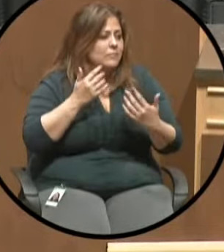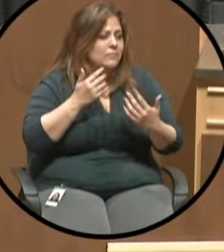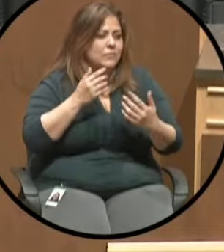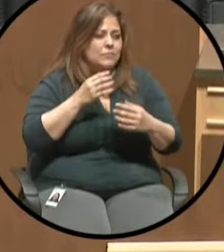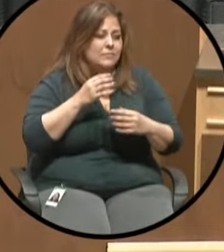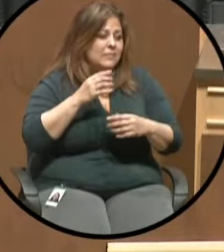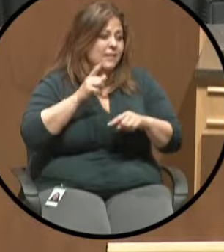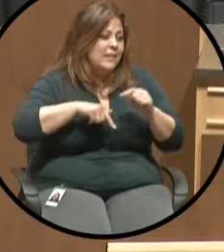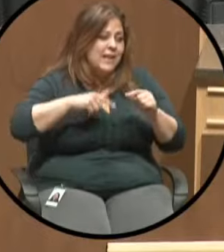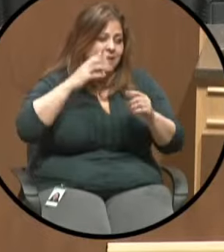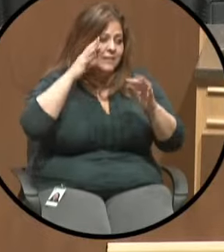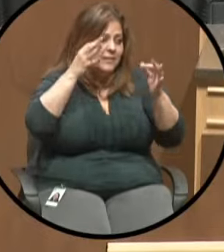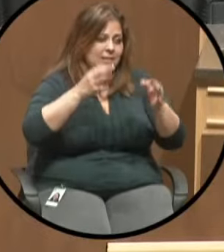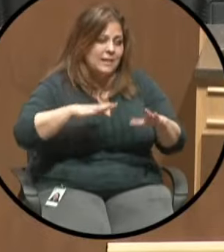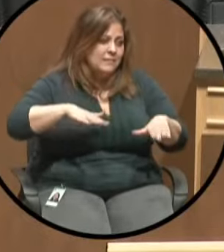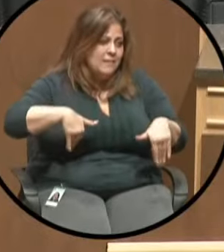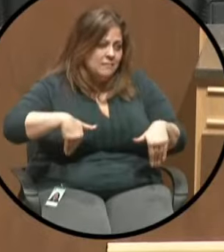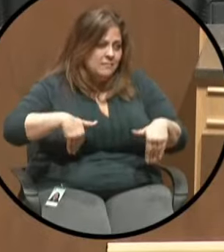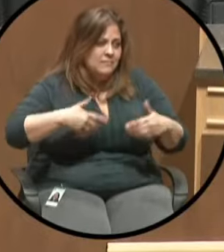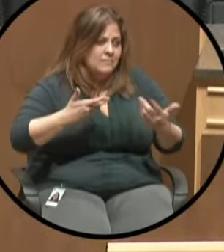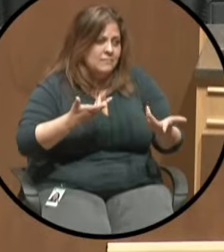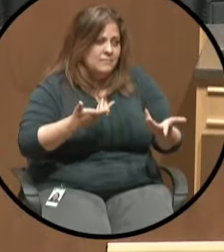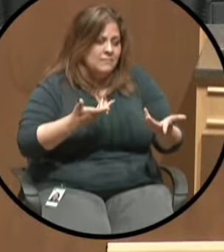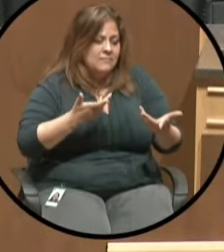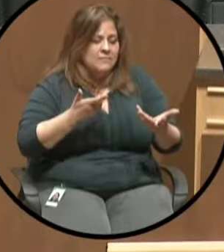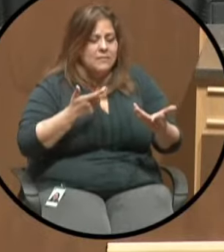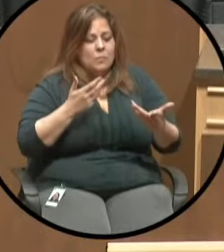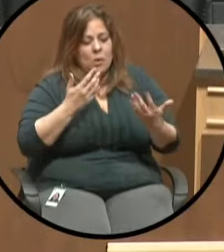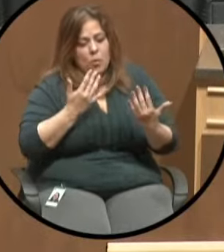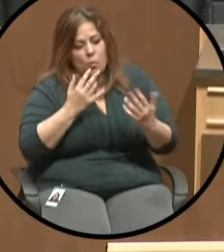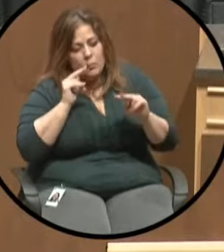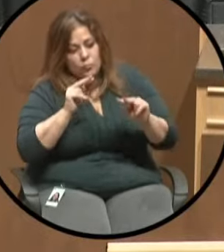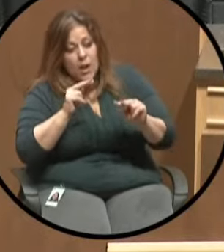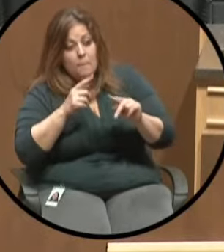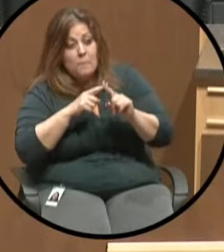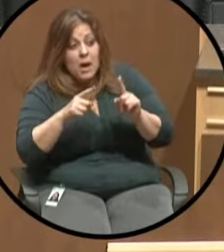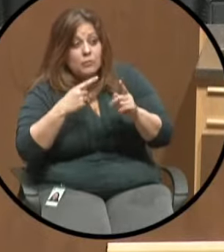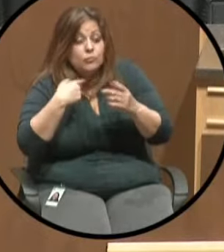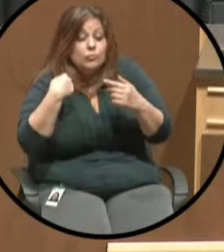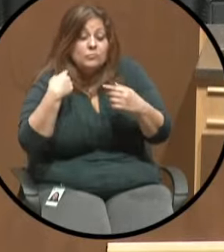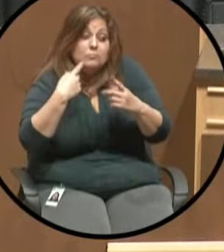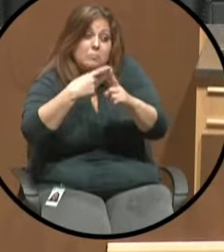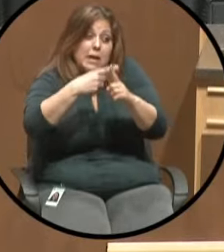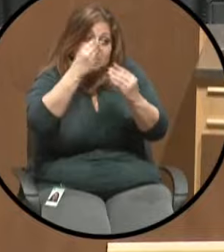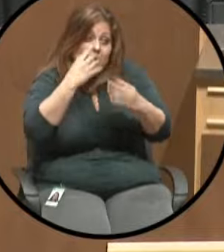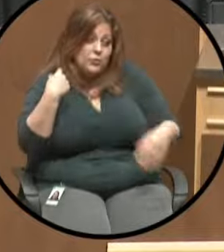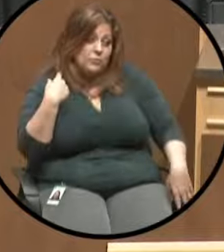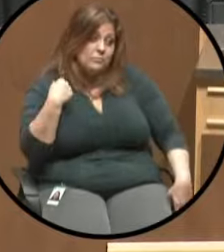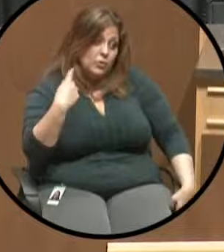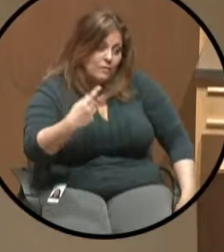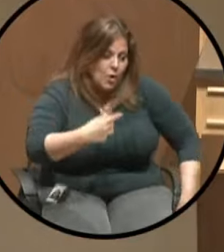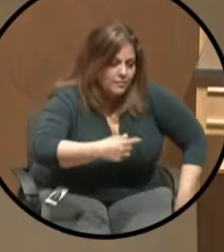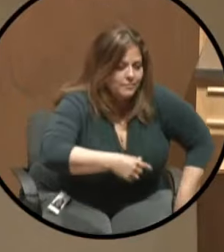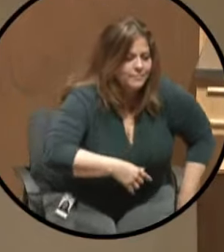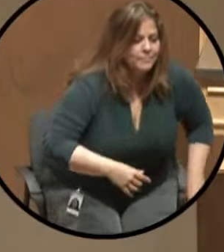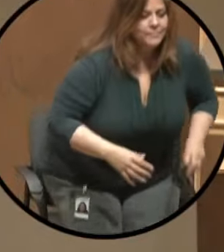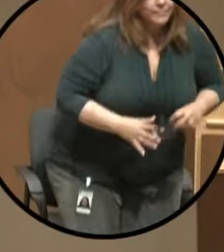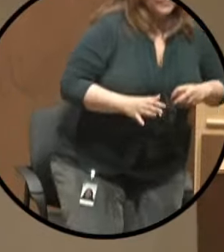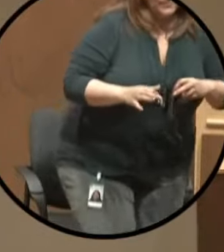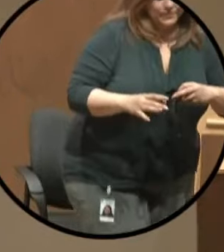guess, but the outlook is very promising so far. Thank you. Thank you, Dr.